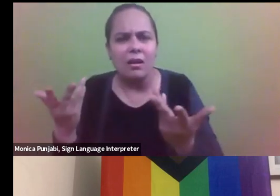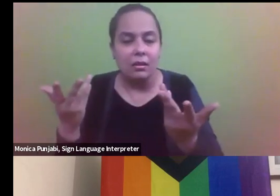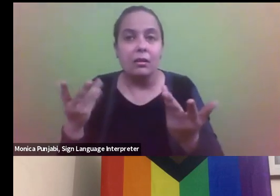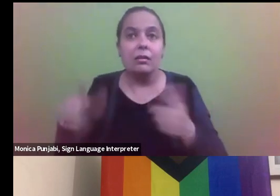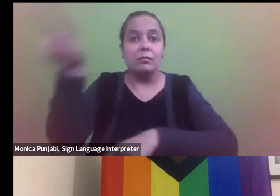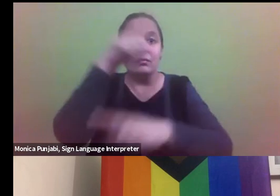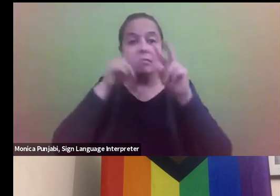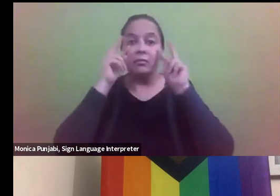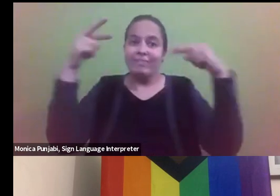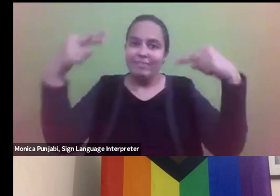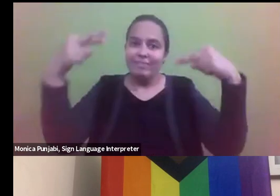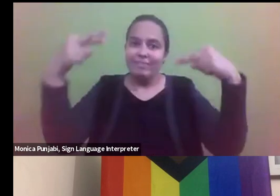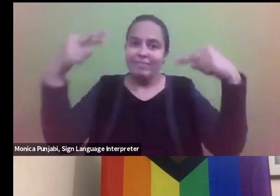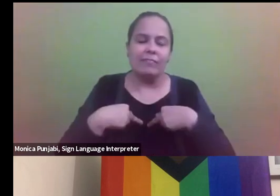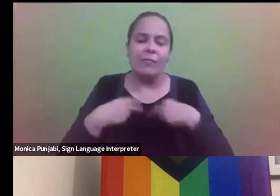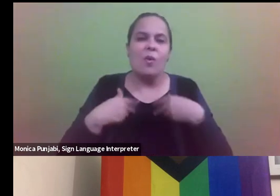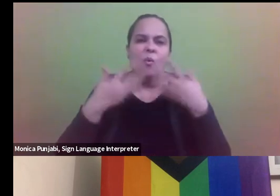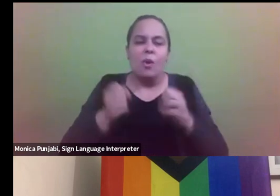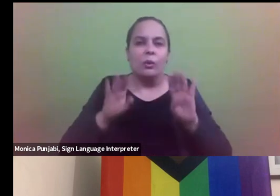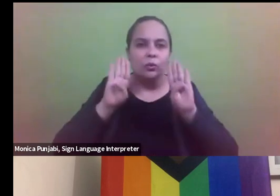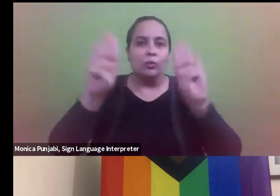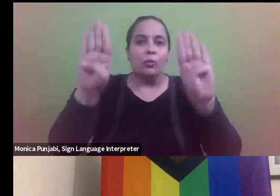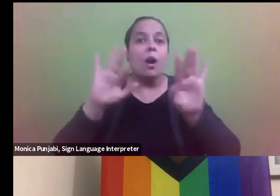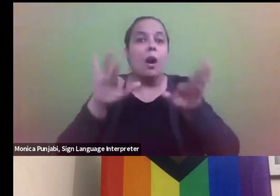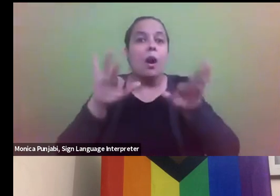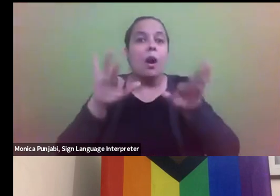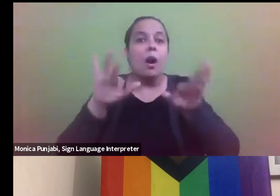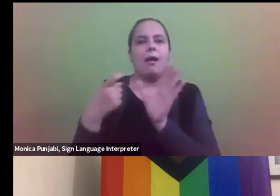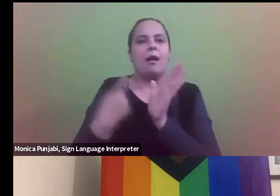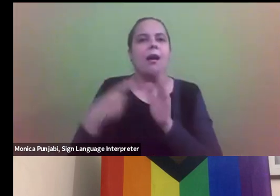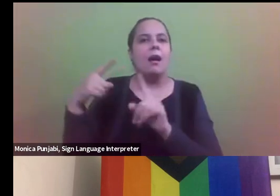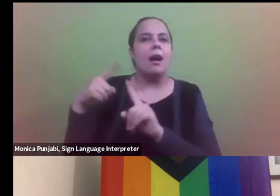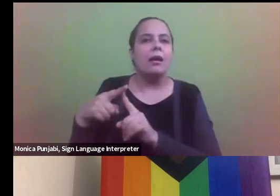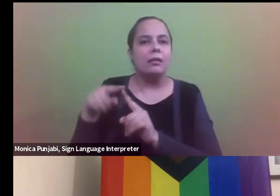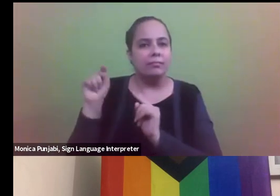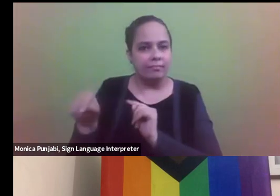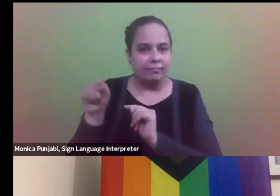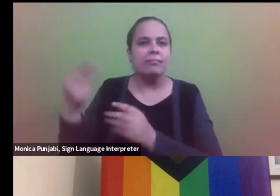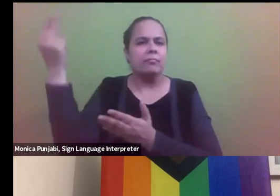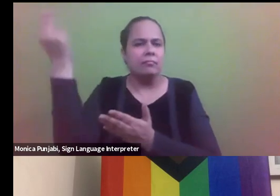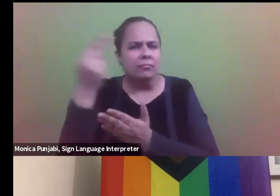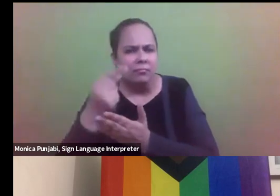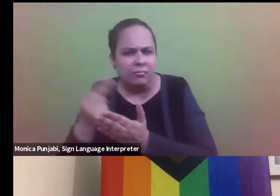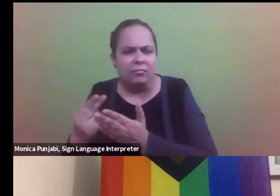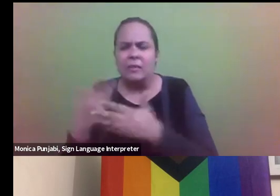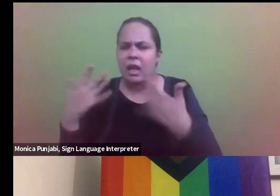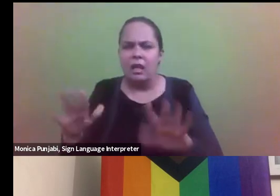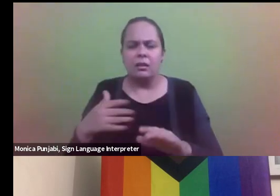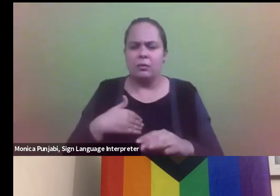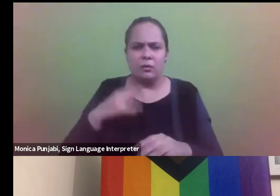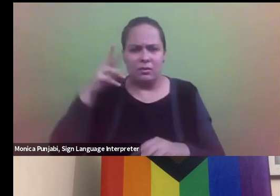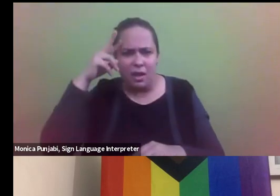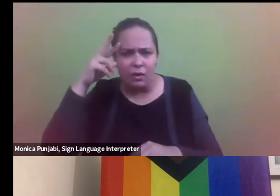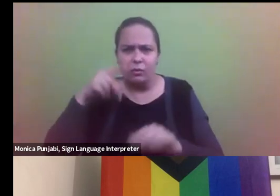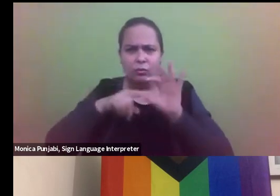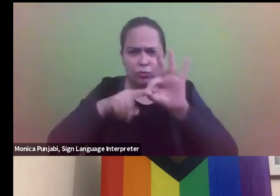So for me, art is a way to question these forms of question and challenge like social justice